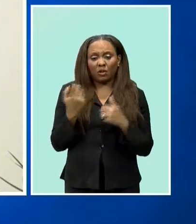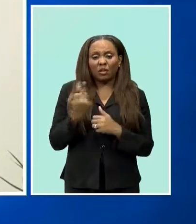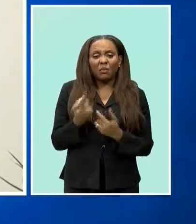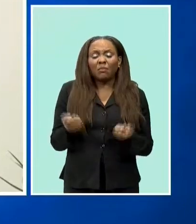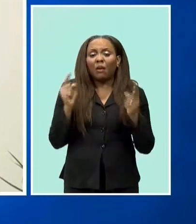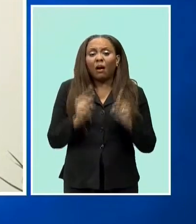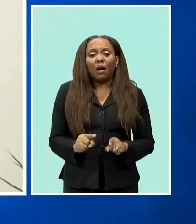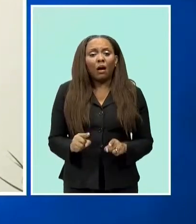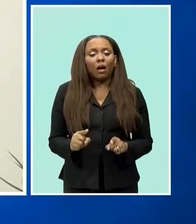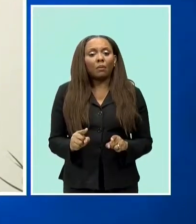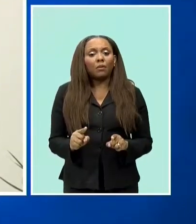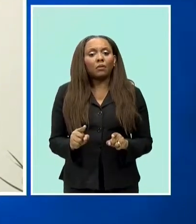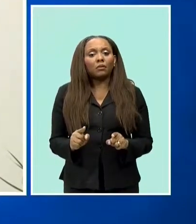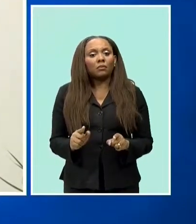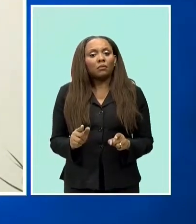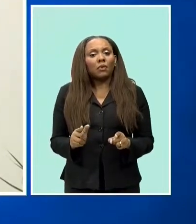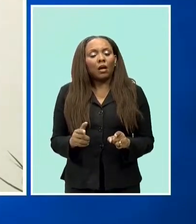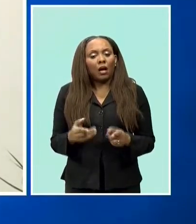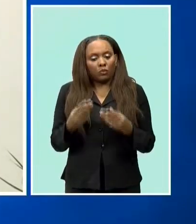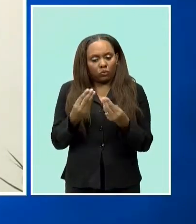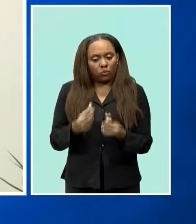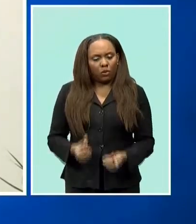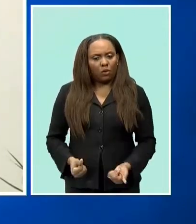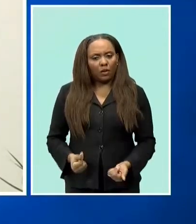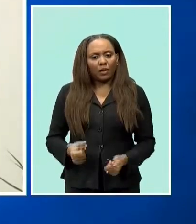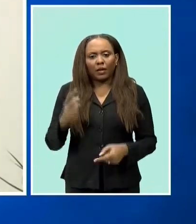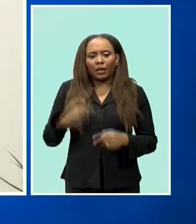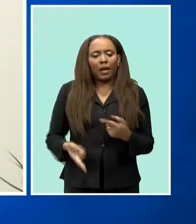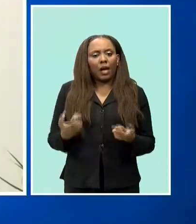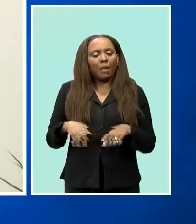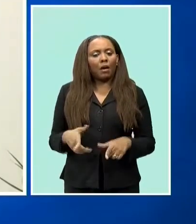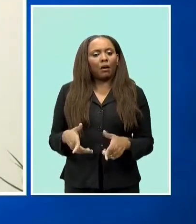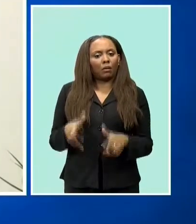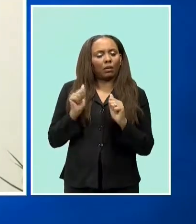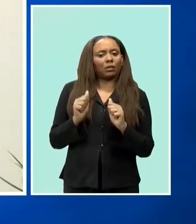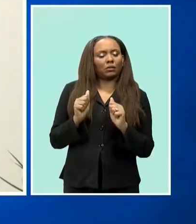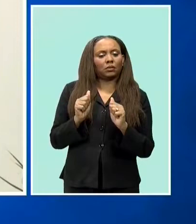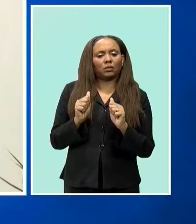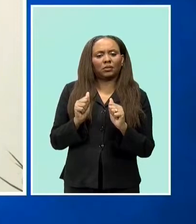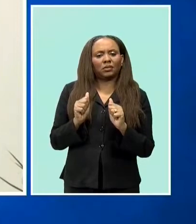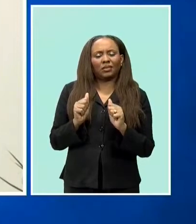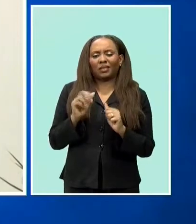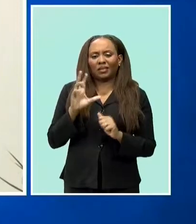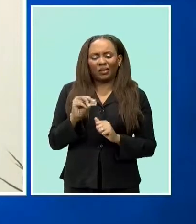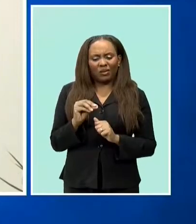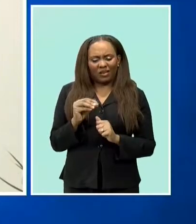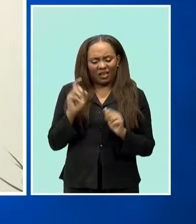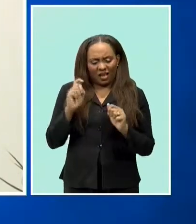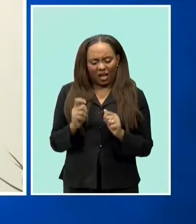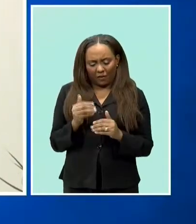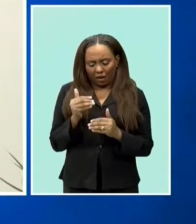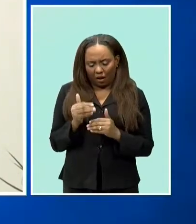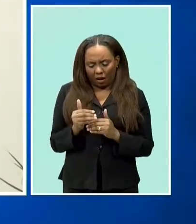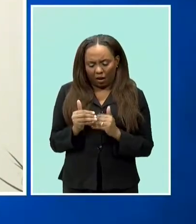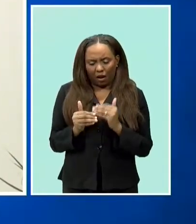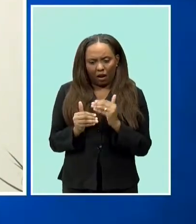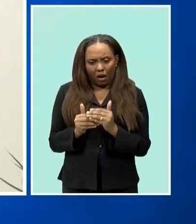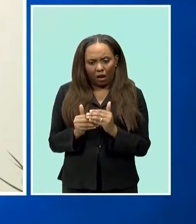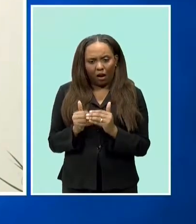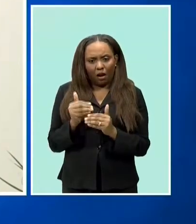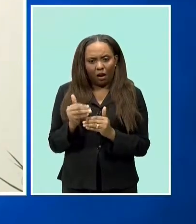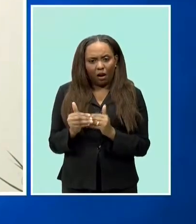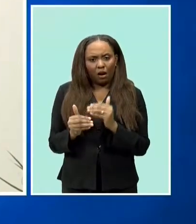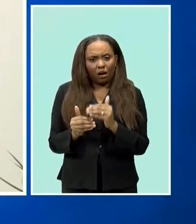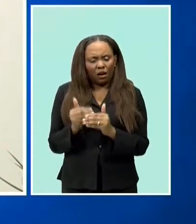the underlying symptom is cured. And that even though you start to feel a little better, and even if you have a little more pep in your